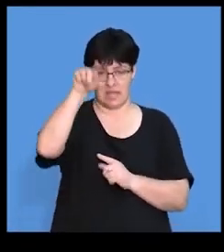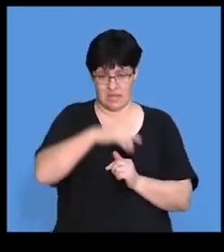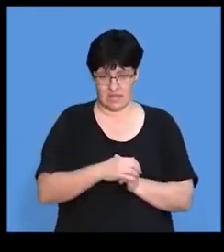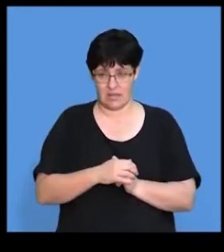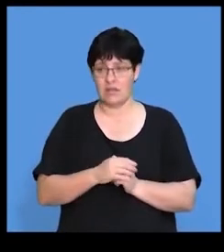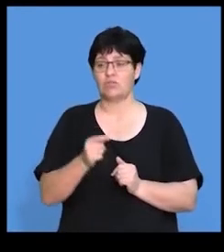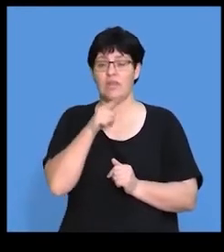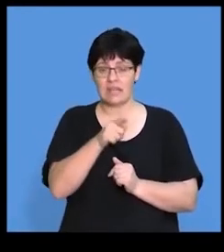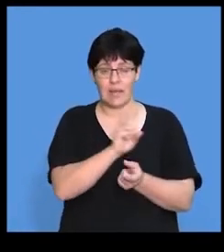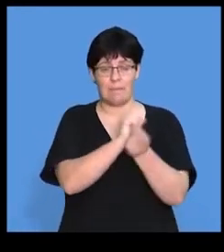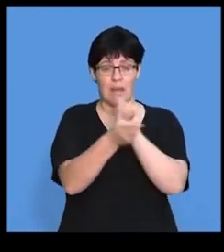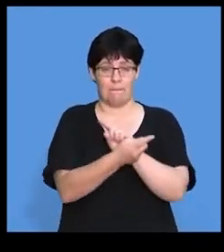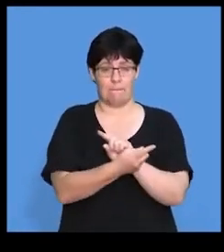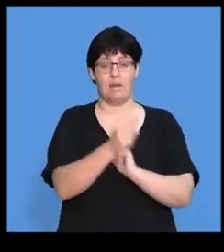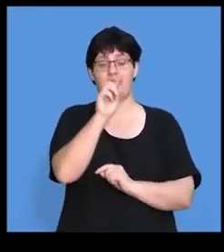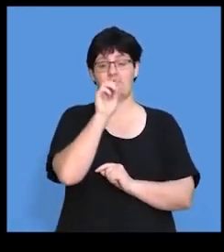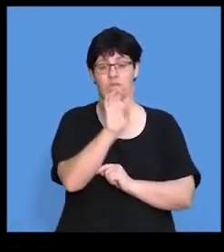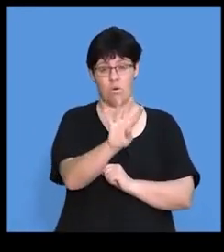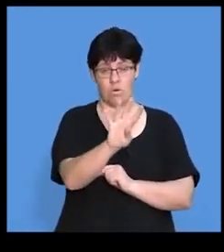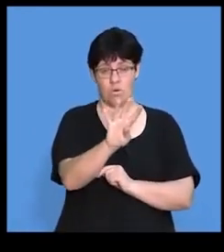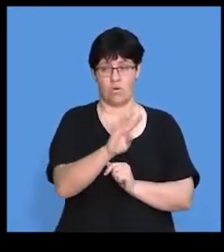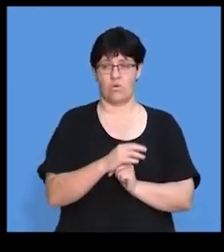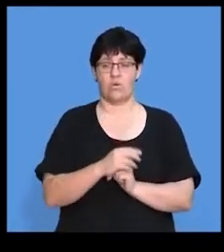this is going to become 4